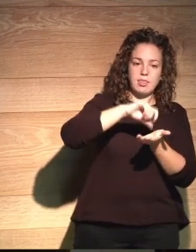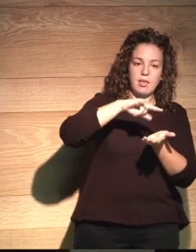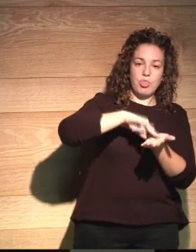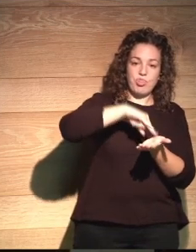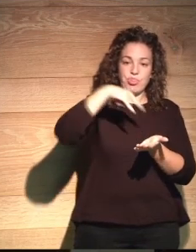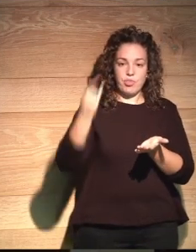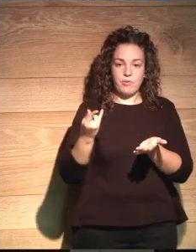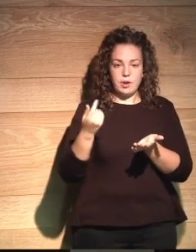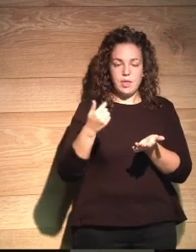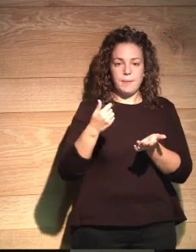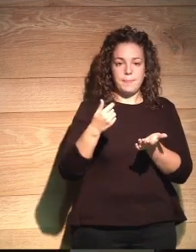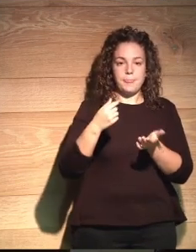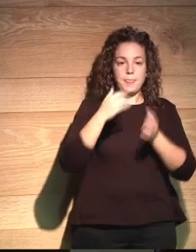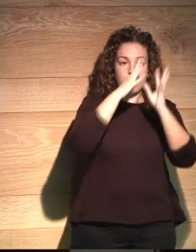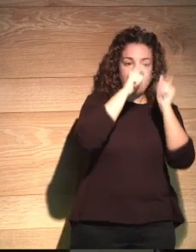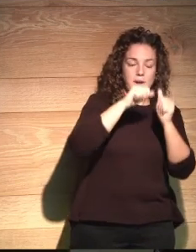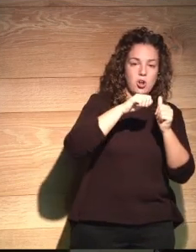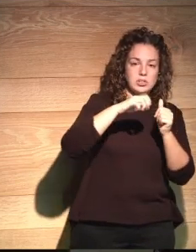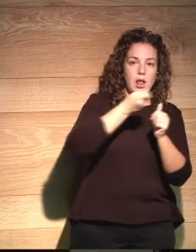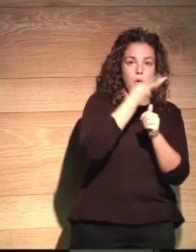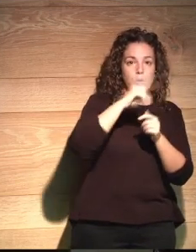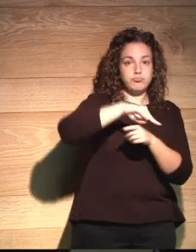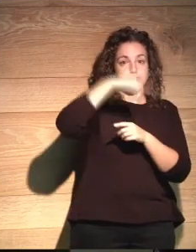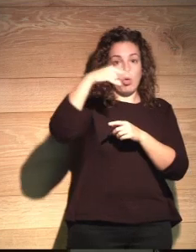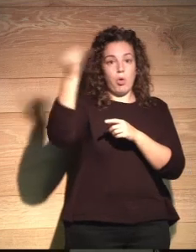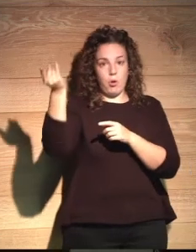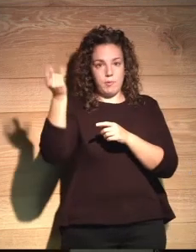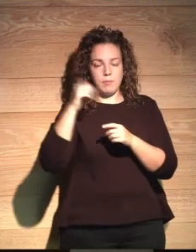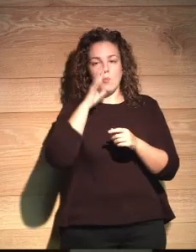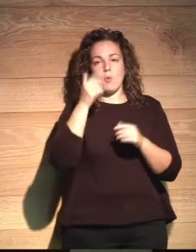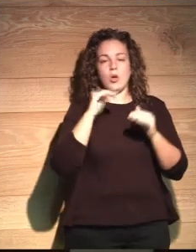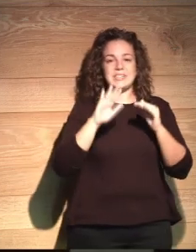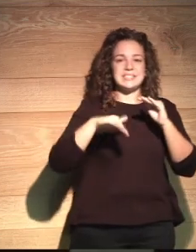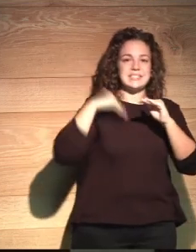called superlinear scaling. Some other things actually grow less than double.